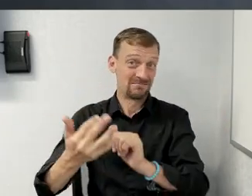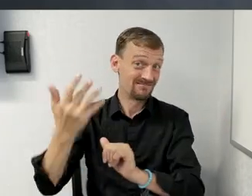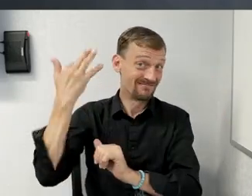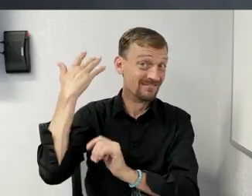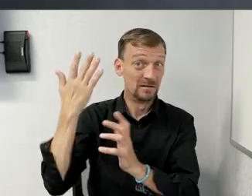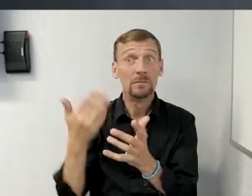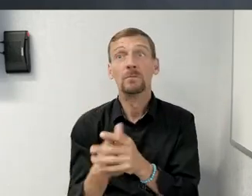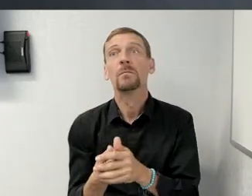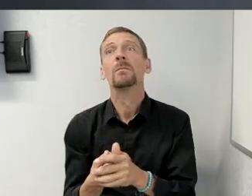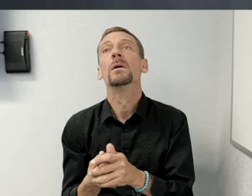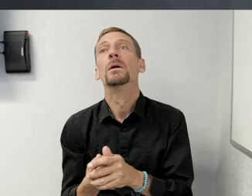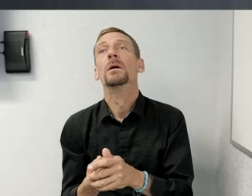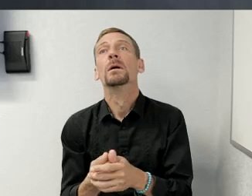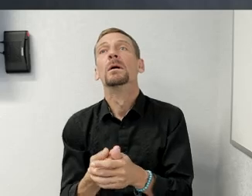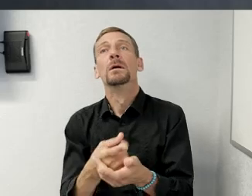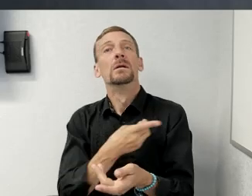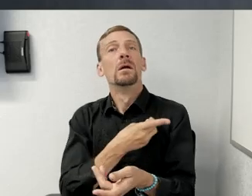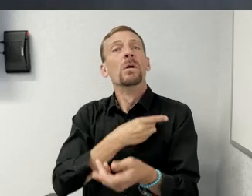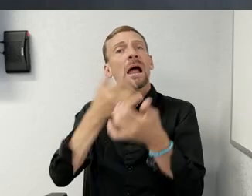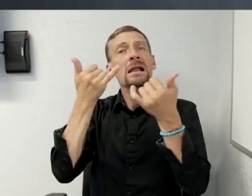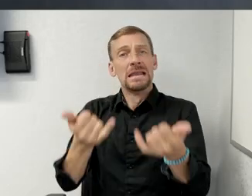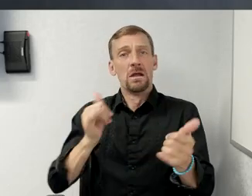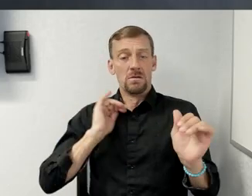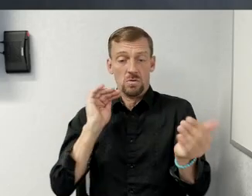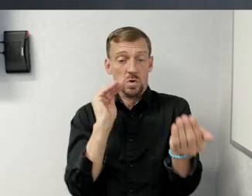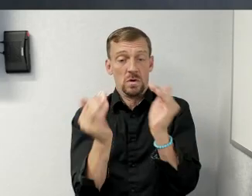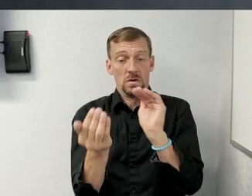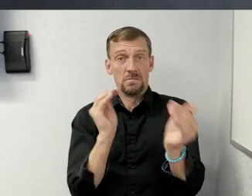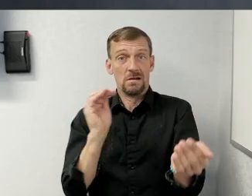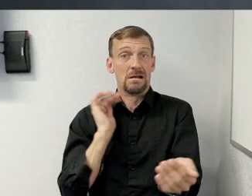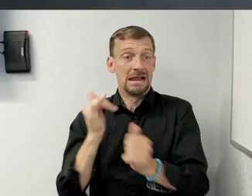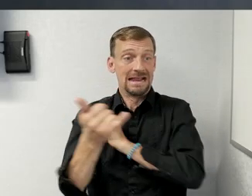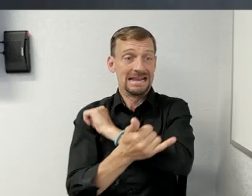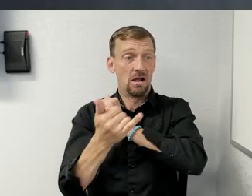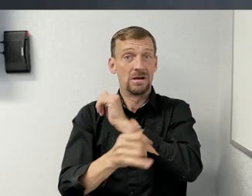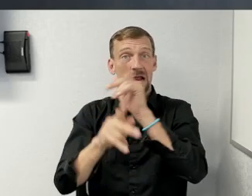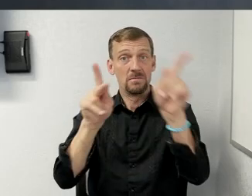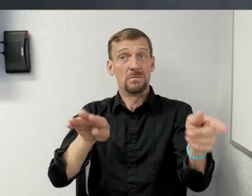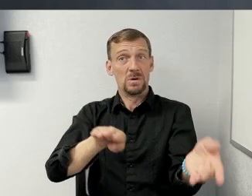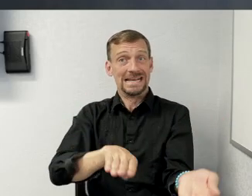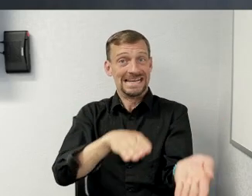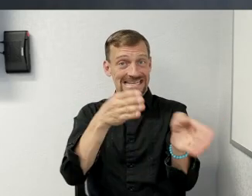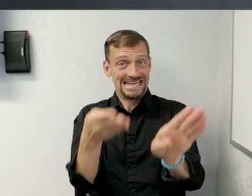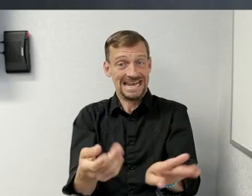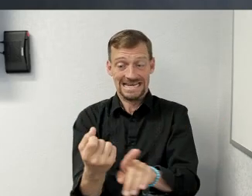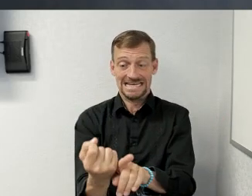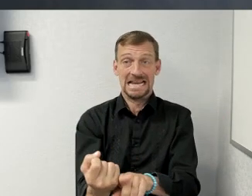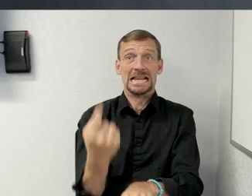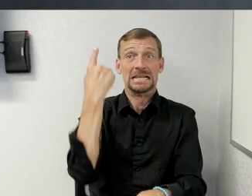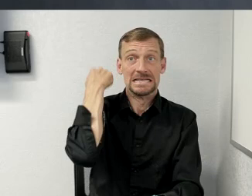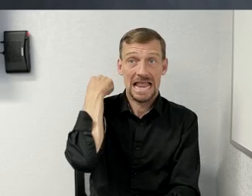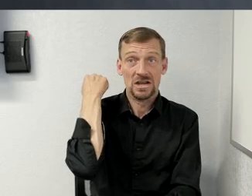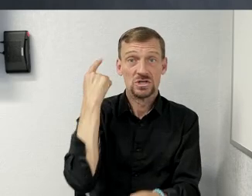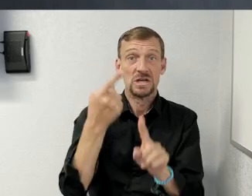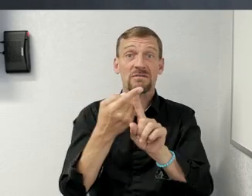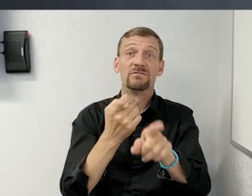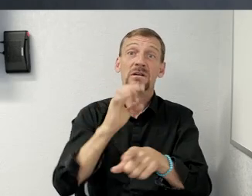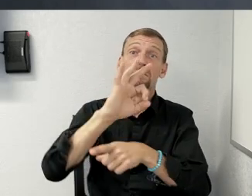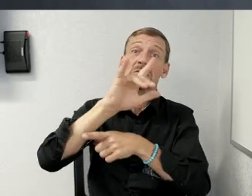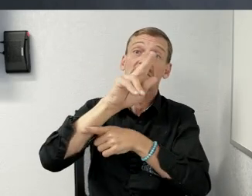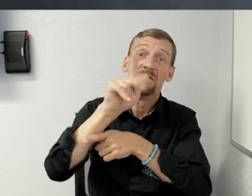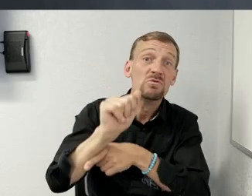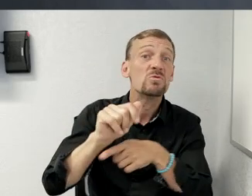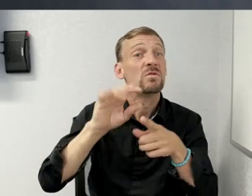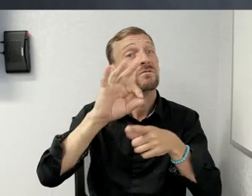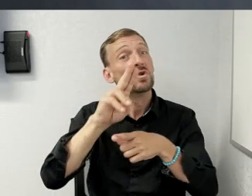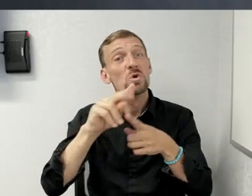okay. Can we compare how many people in our county died last year during this same time from the flu or